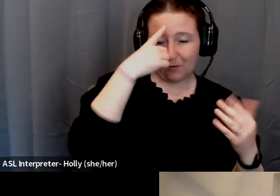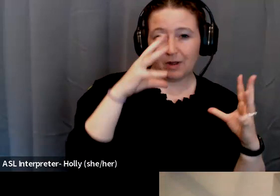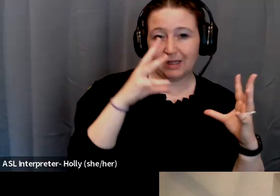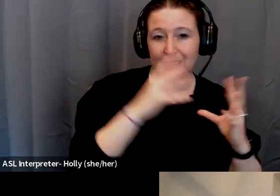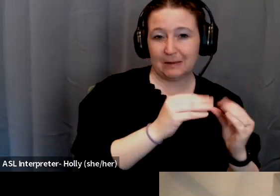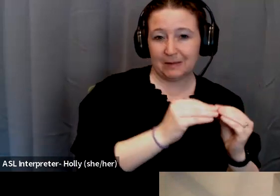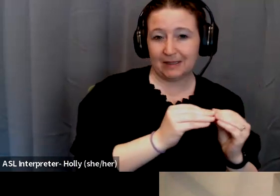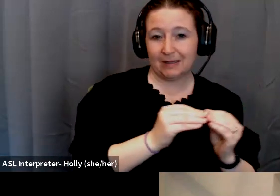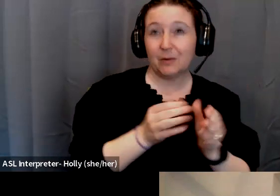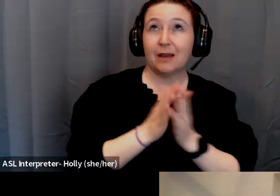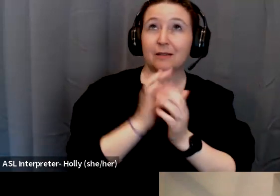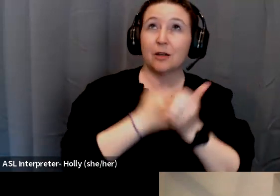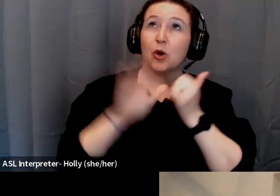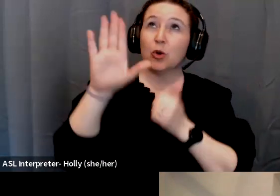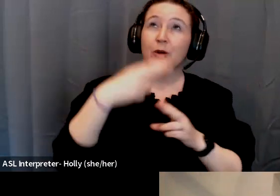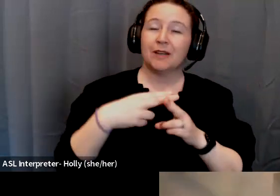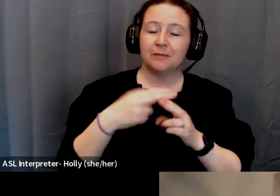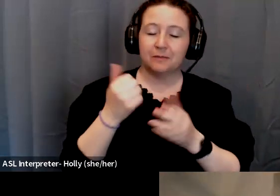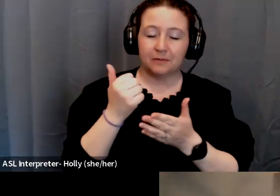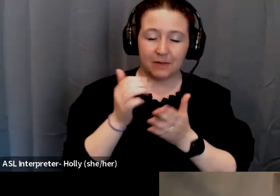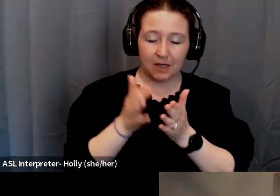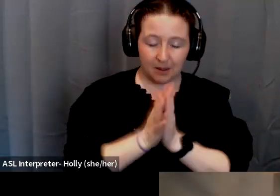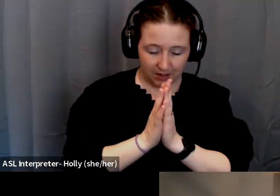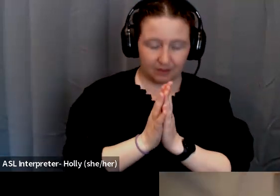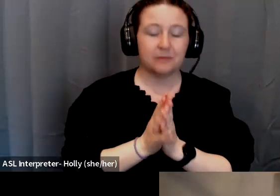this we ask in your name. Amen.